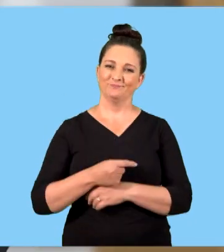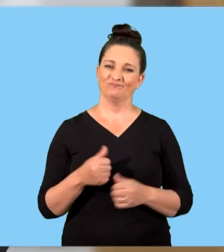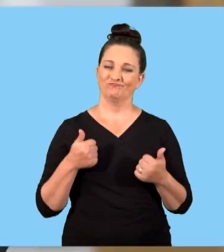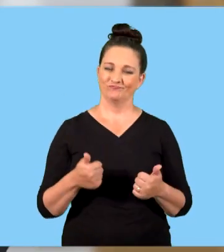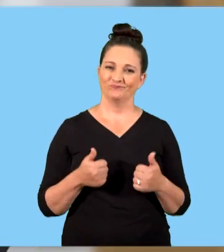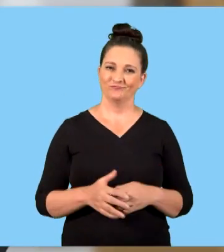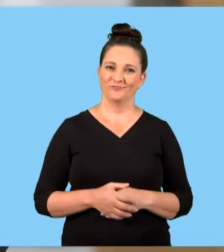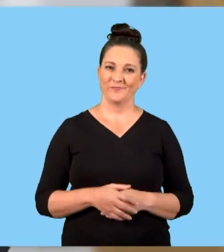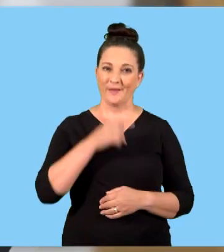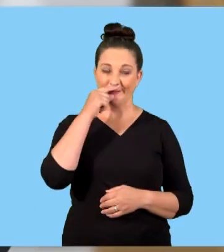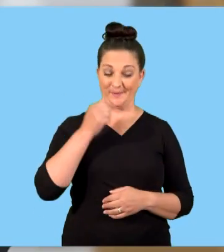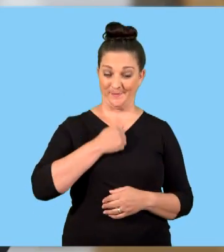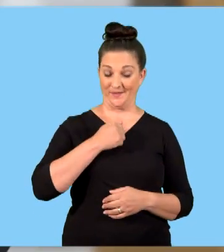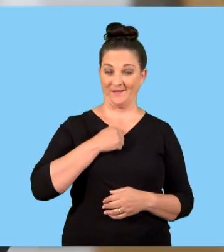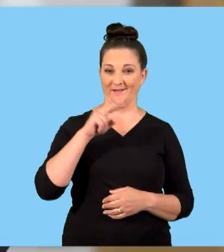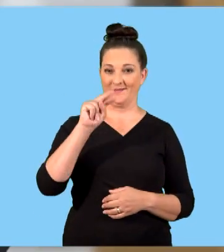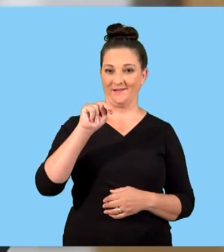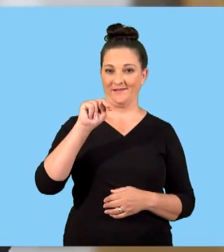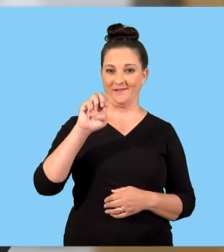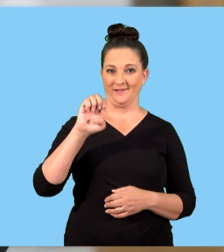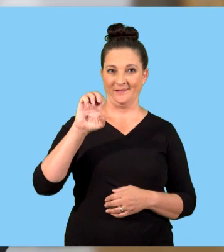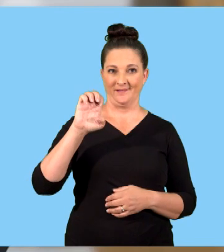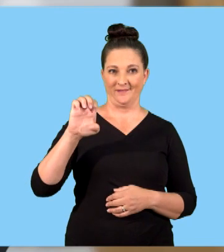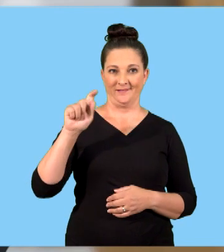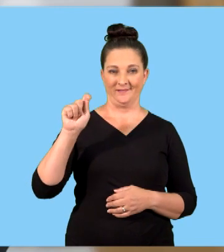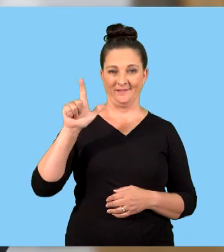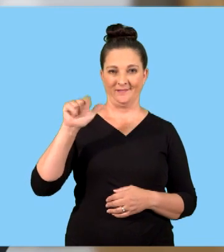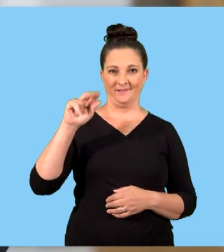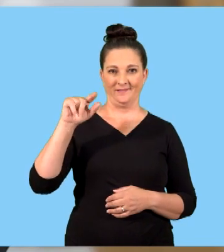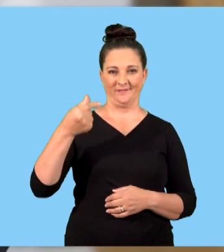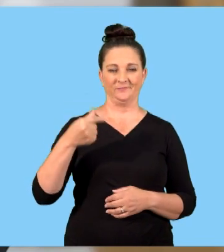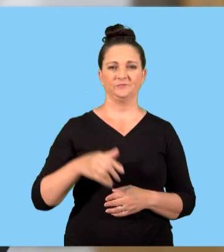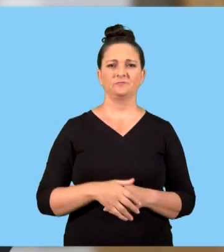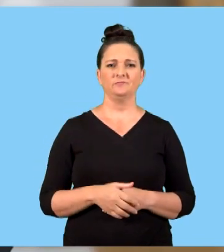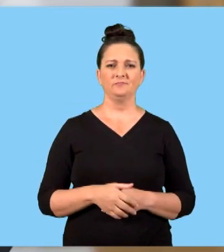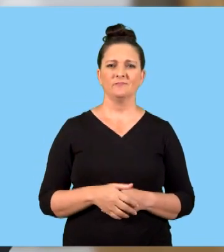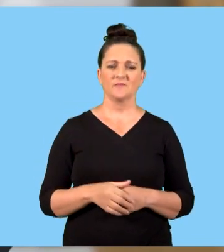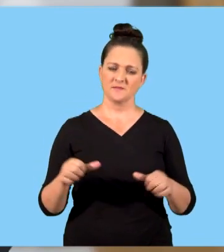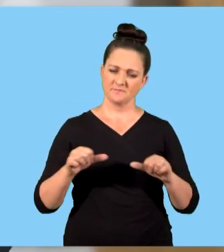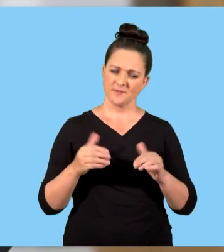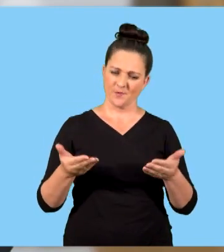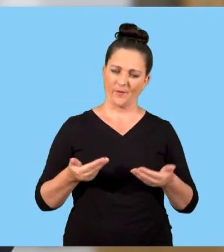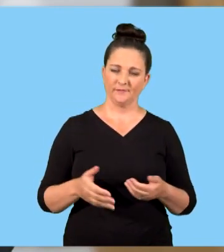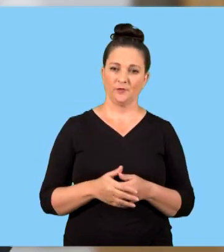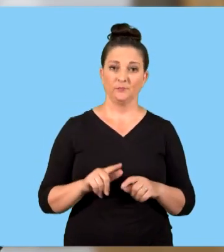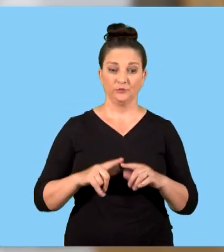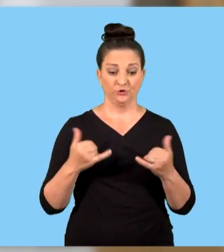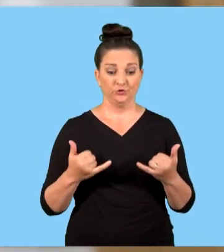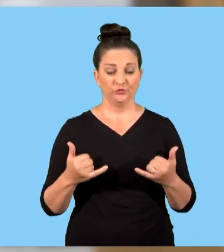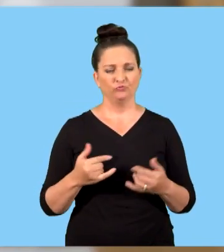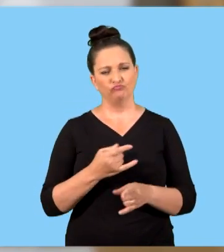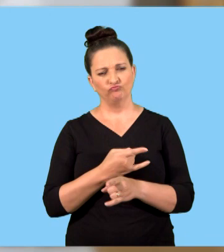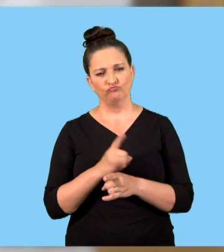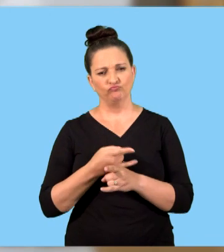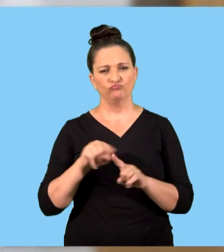Good day to all our viewers out there. My name is Heinrich Neetling and welcome to Mathematical Literacy. In our lesson today, we'll be focusing on